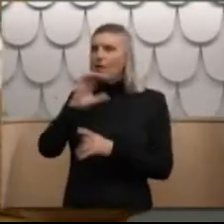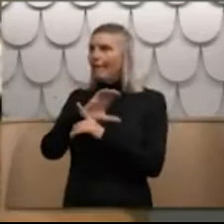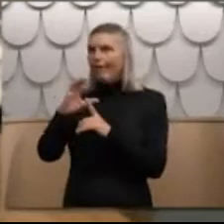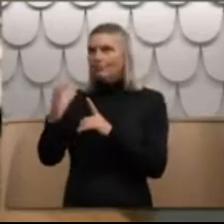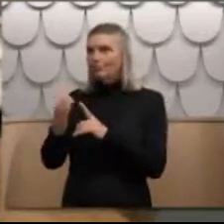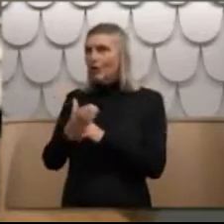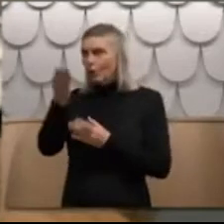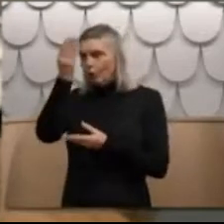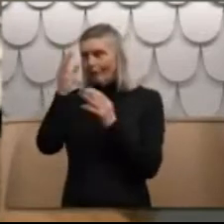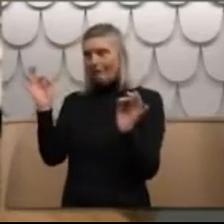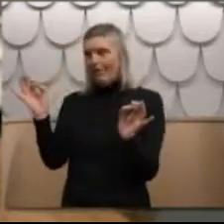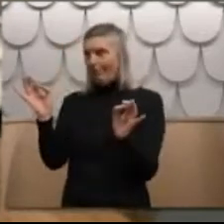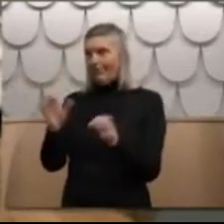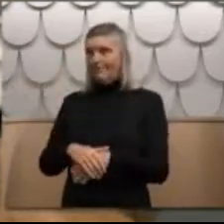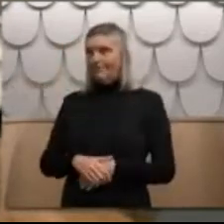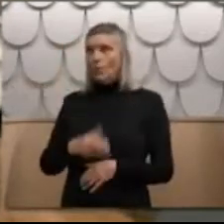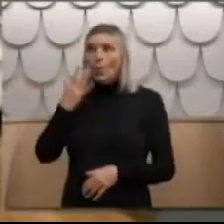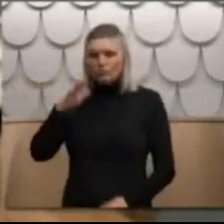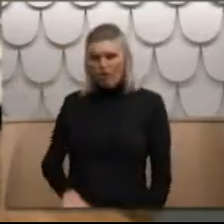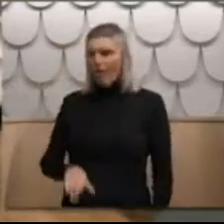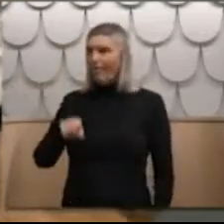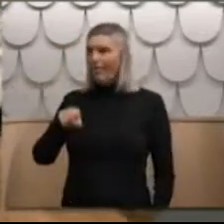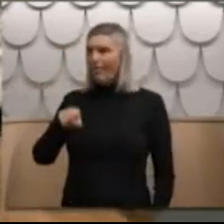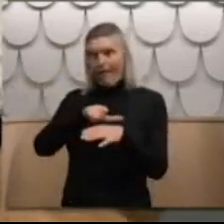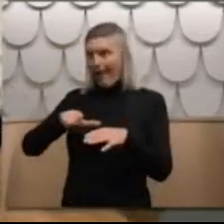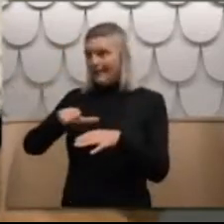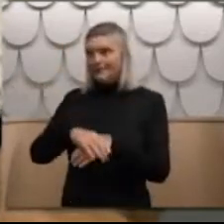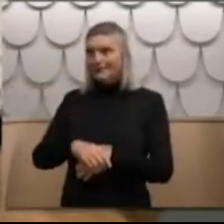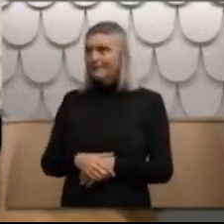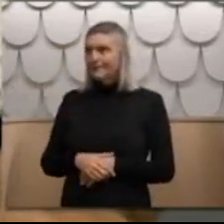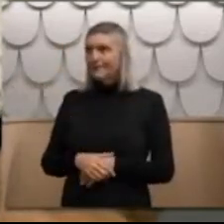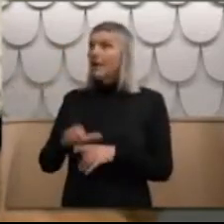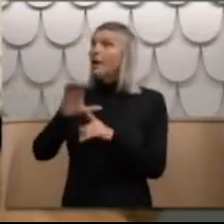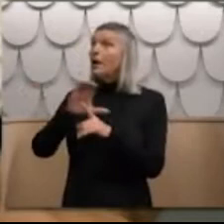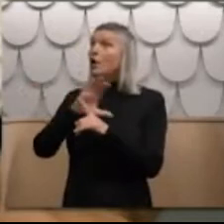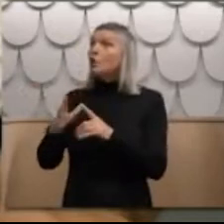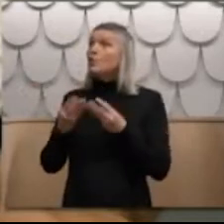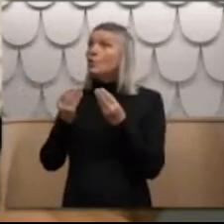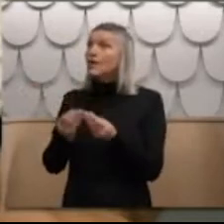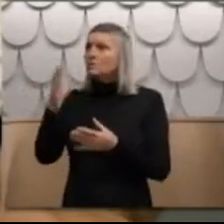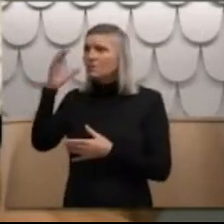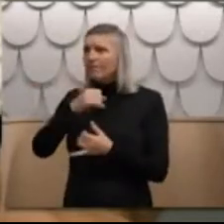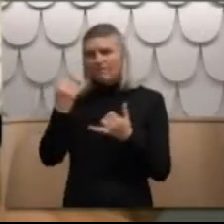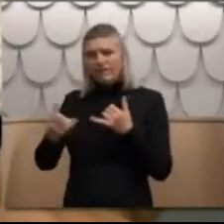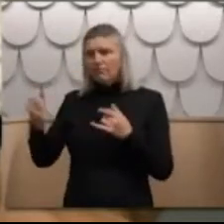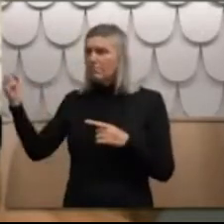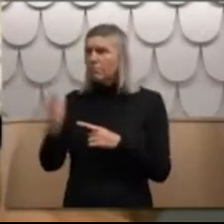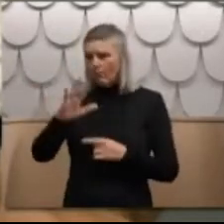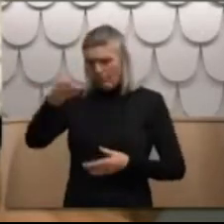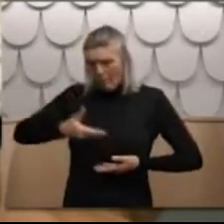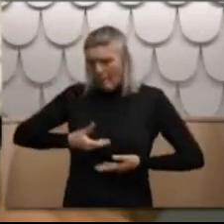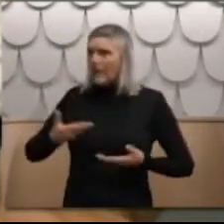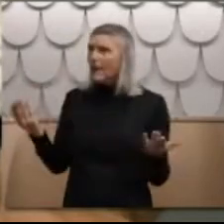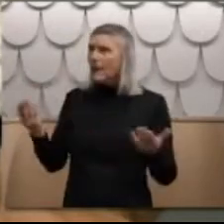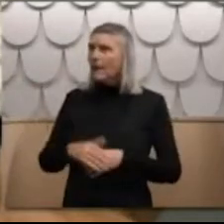cultural learning as a child there. Cultural values and beliefs are very important to me, and that's what